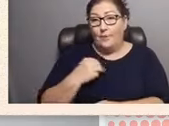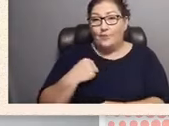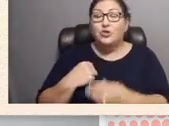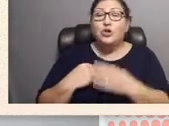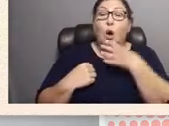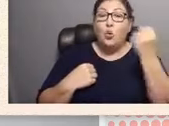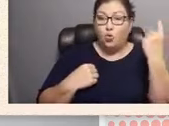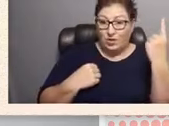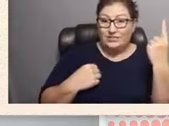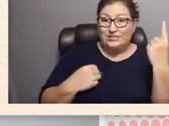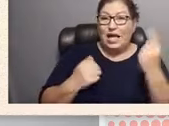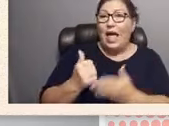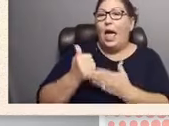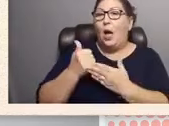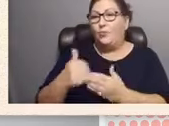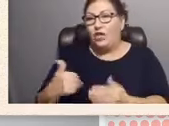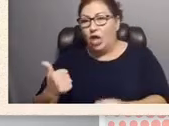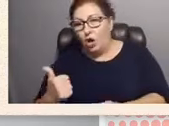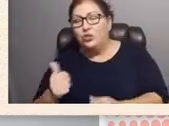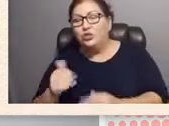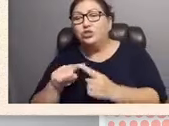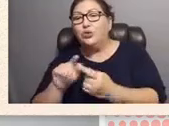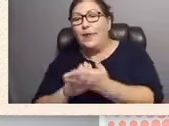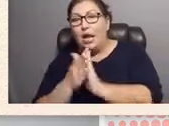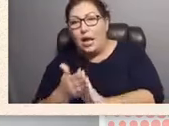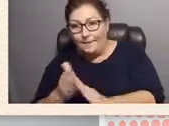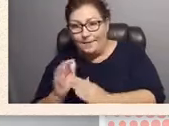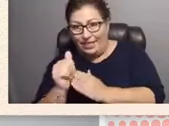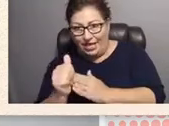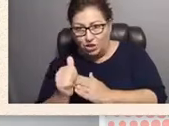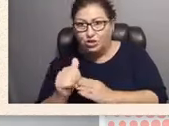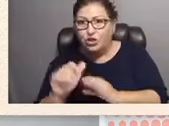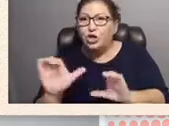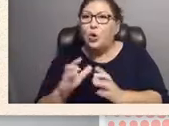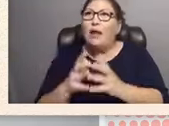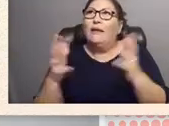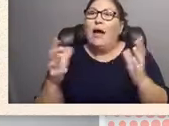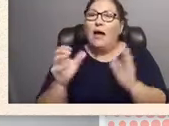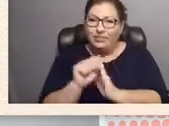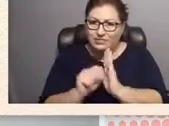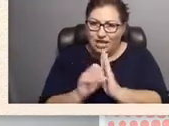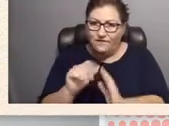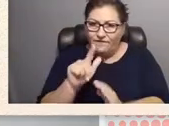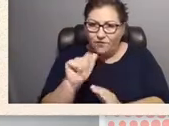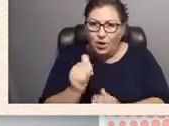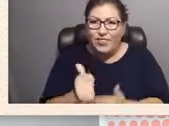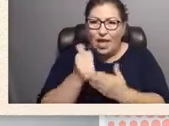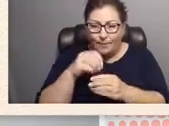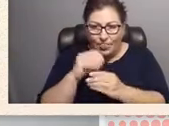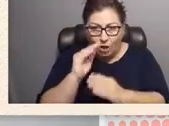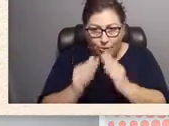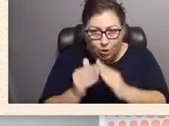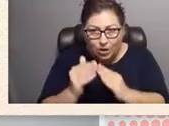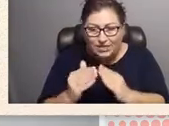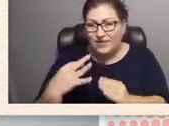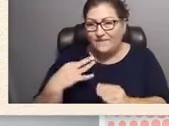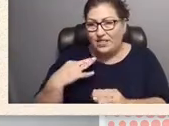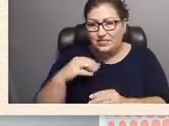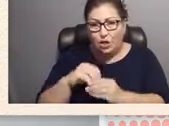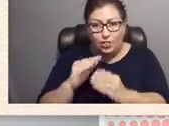become leaders. They do a lot here in the state of Florida. They help out in their communities. They volunteer in their communities.